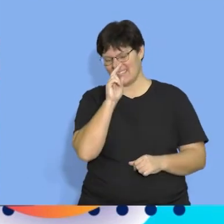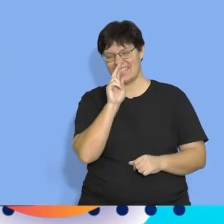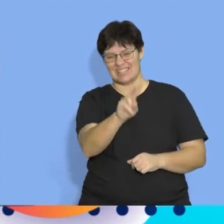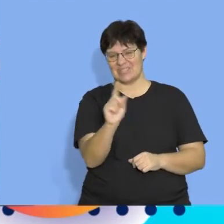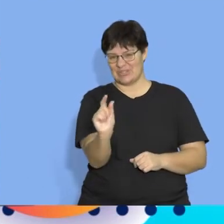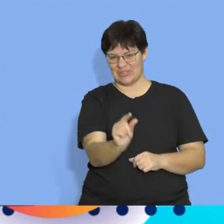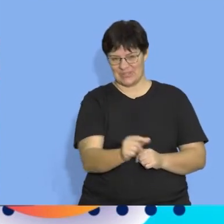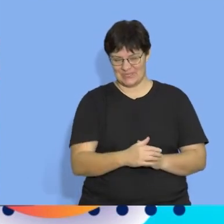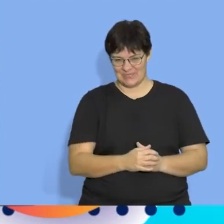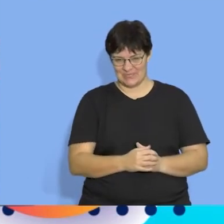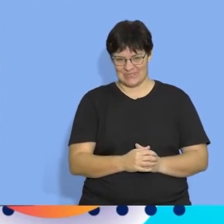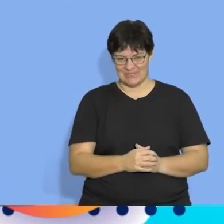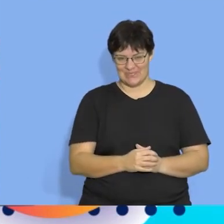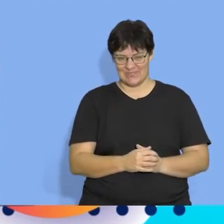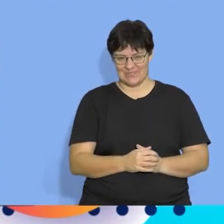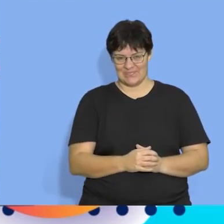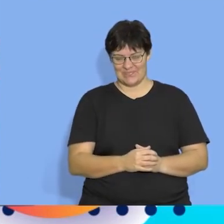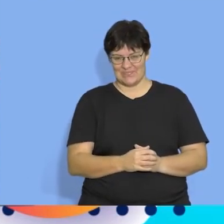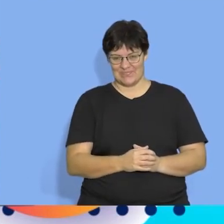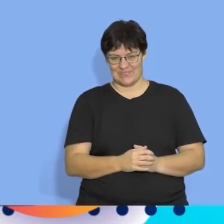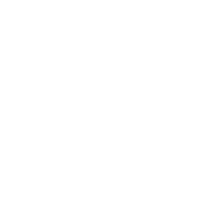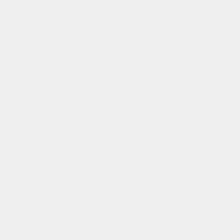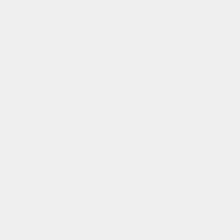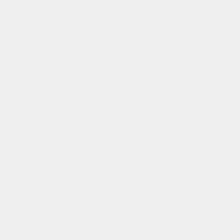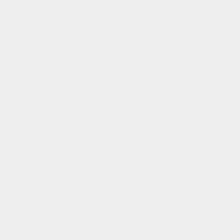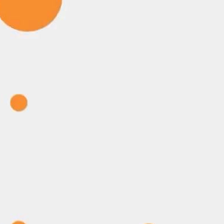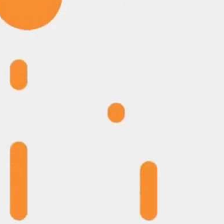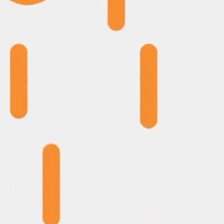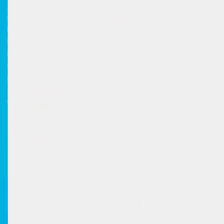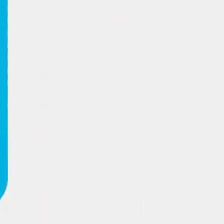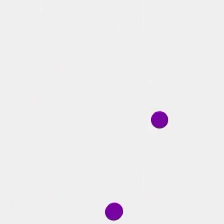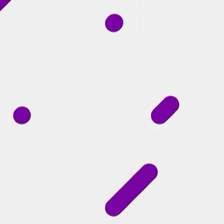calculations. So I'll see you in a couple of minutes.